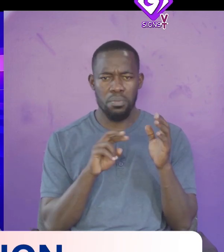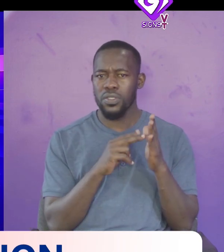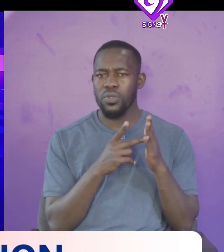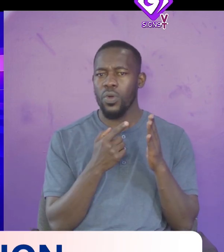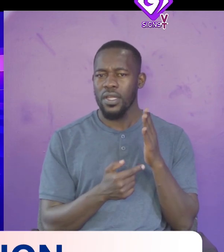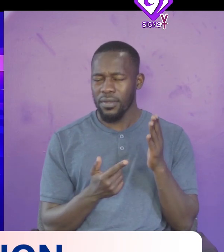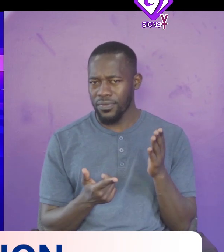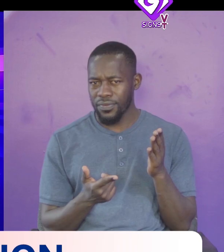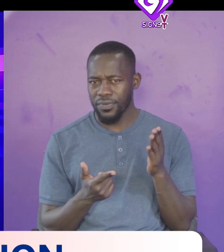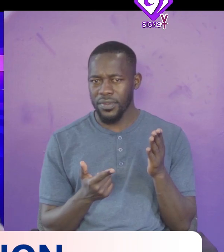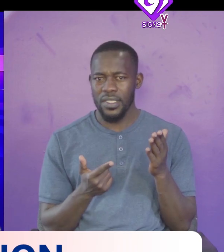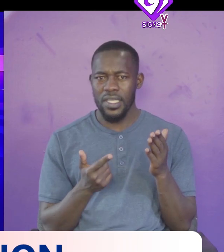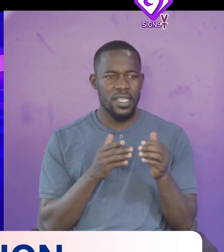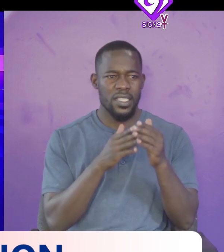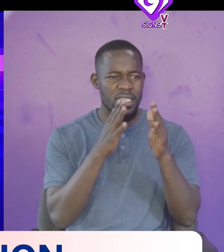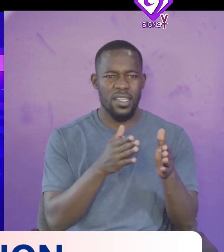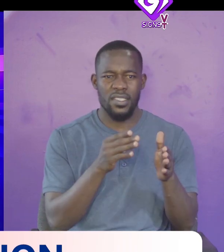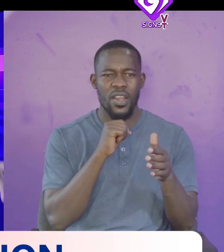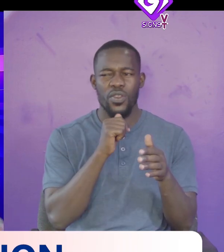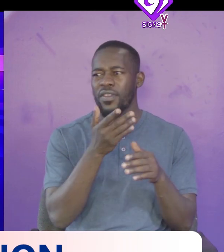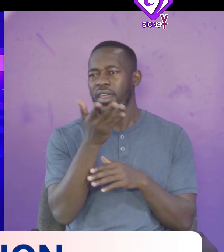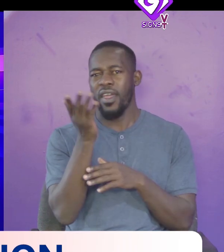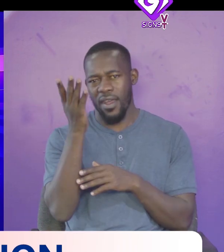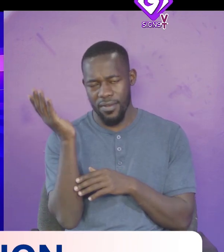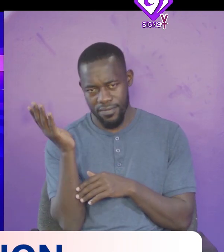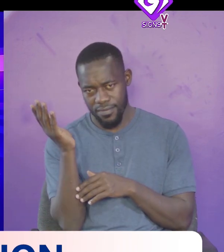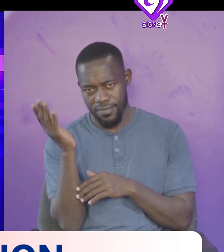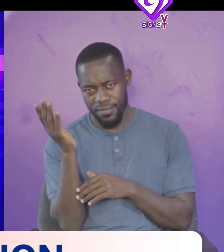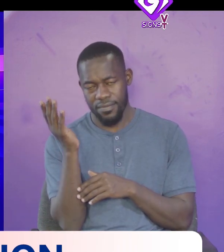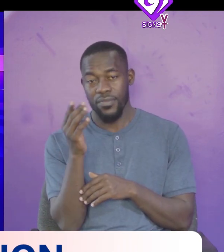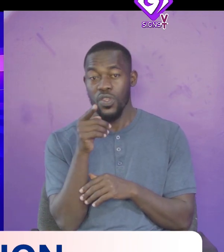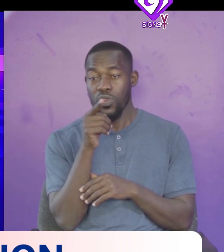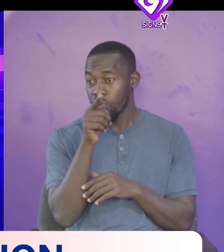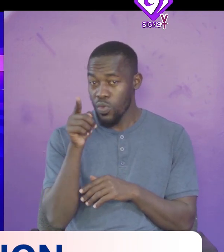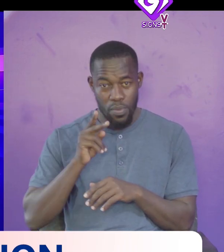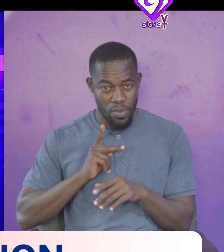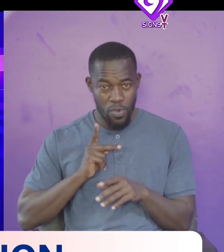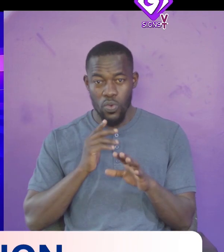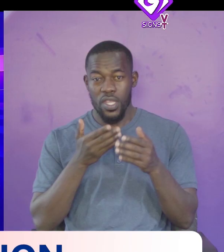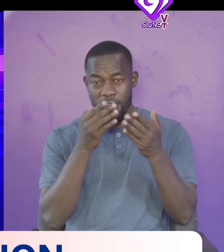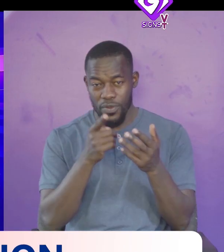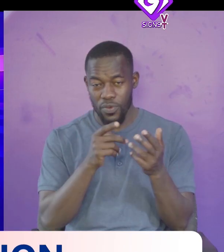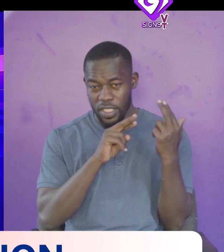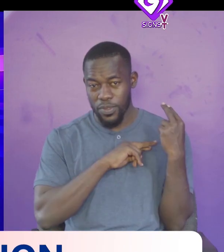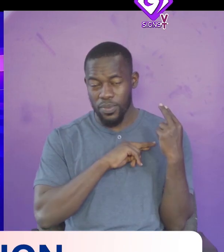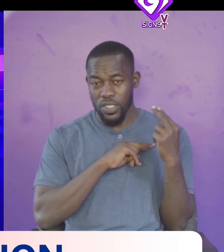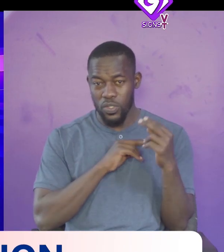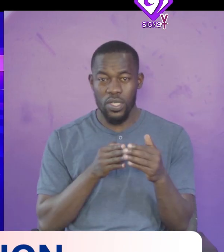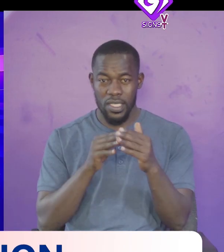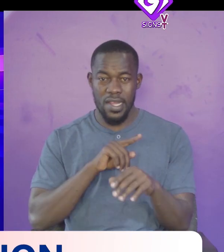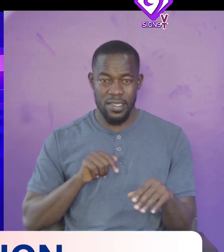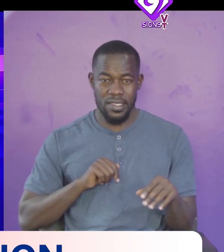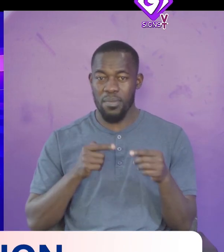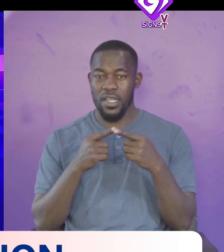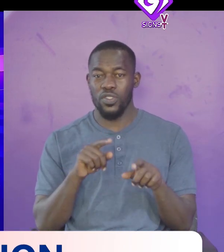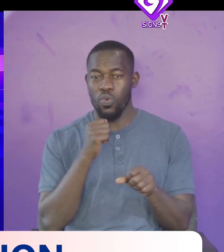that we don't have leaders, so don't look for them. But the second one was, you people, we gave you mandate, but you went and started working